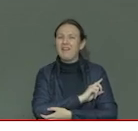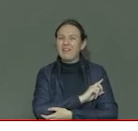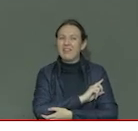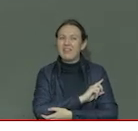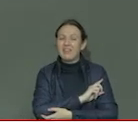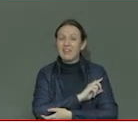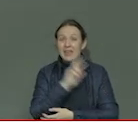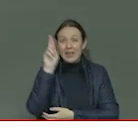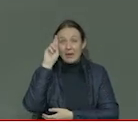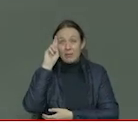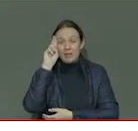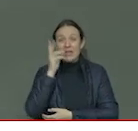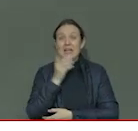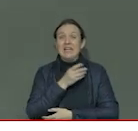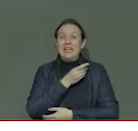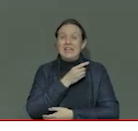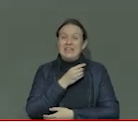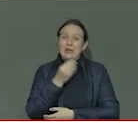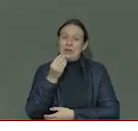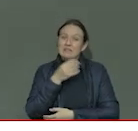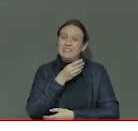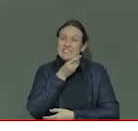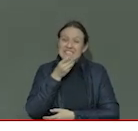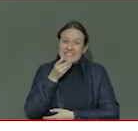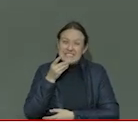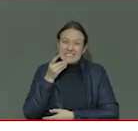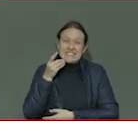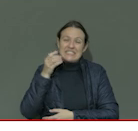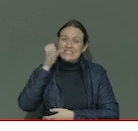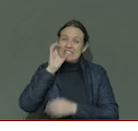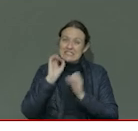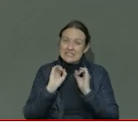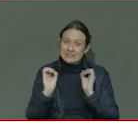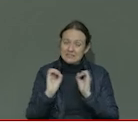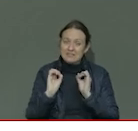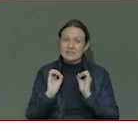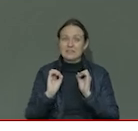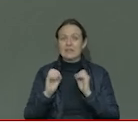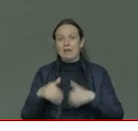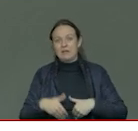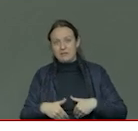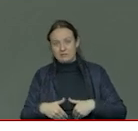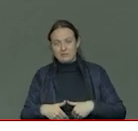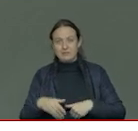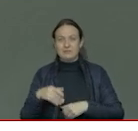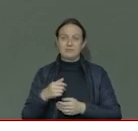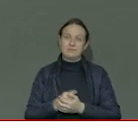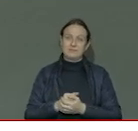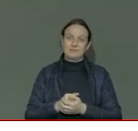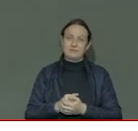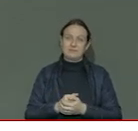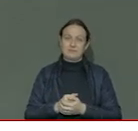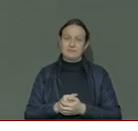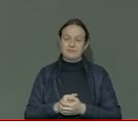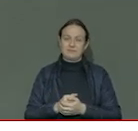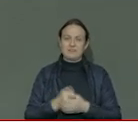Please highlight dehydration and malnutrition. Please highlight what causes them to be blind? Dehydration, malnutrition.